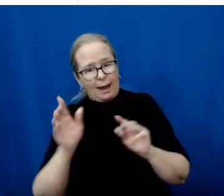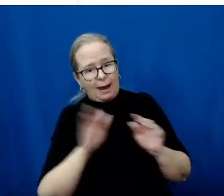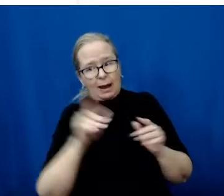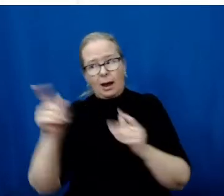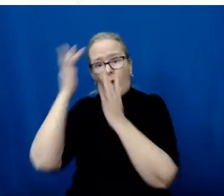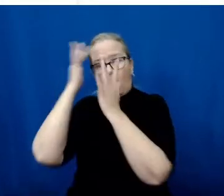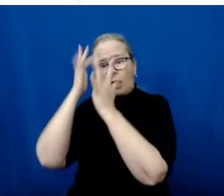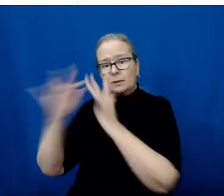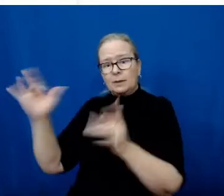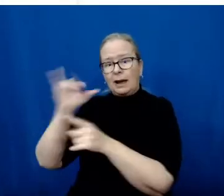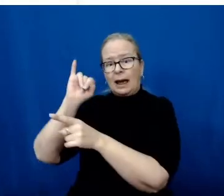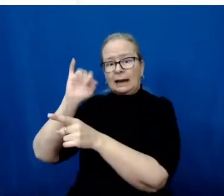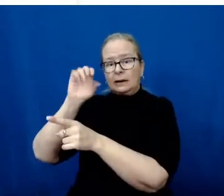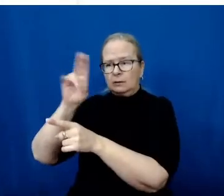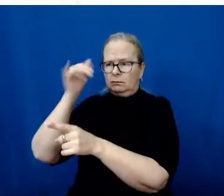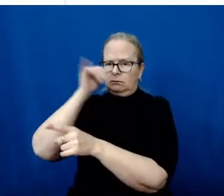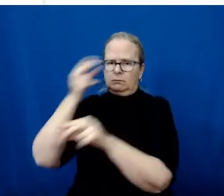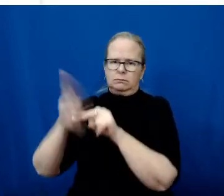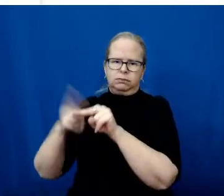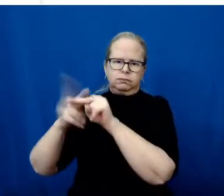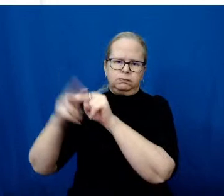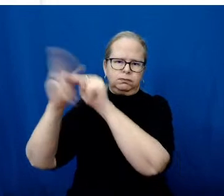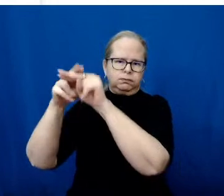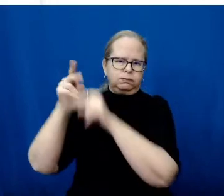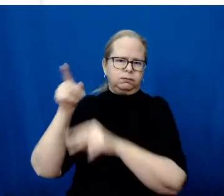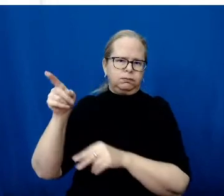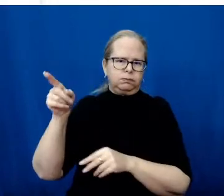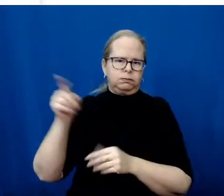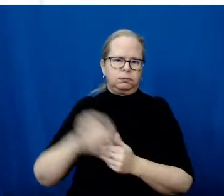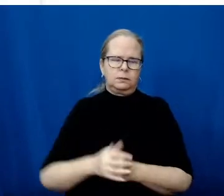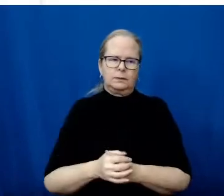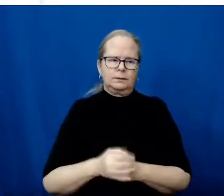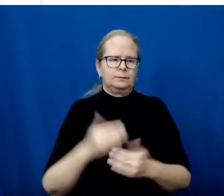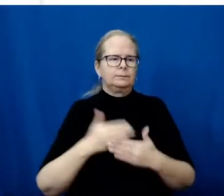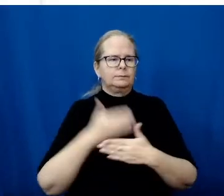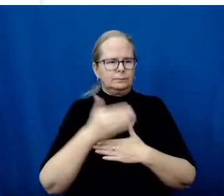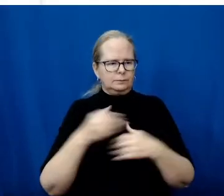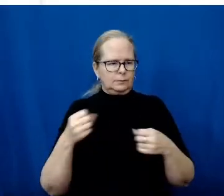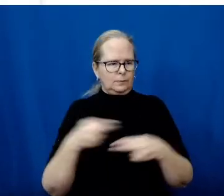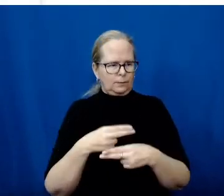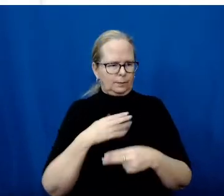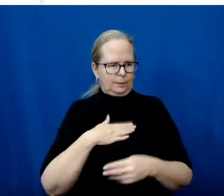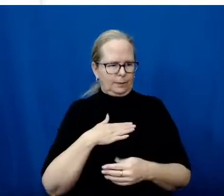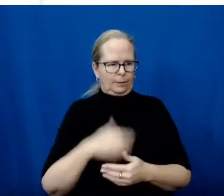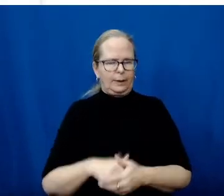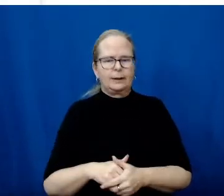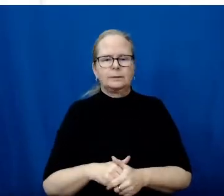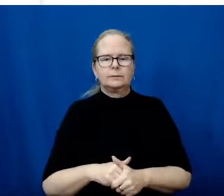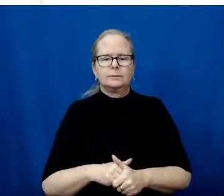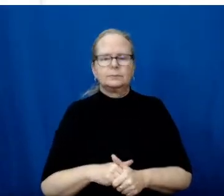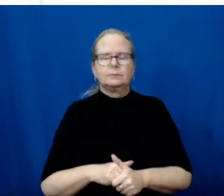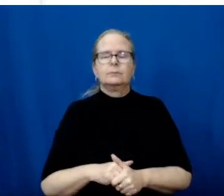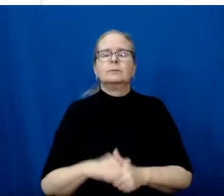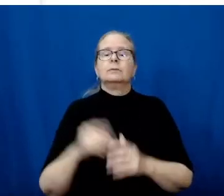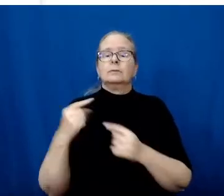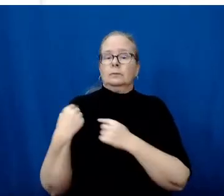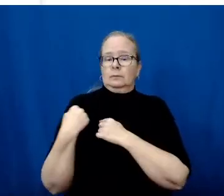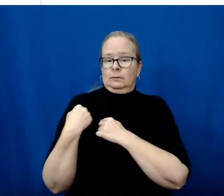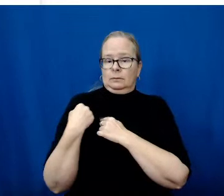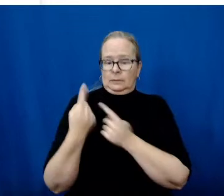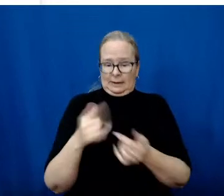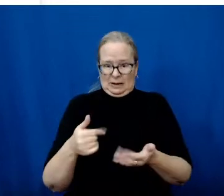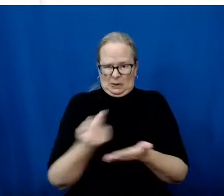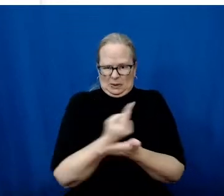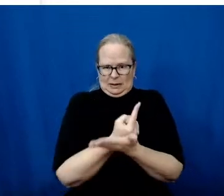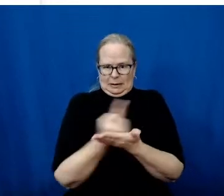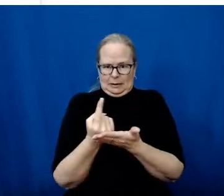So one of the things I've been talking about over the last week is I really want to follow these death curves from countries that are